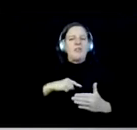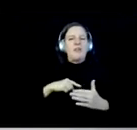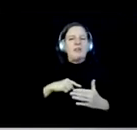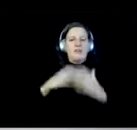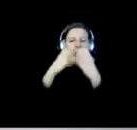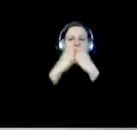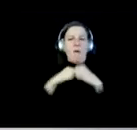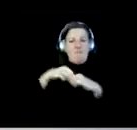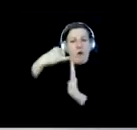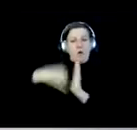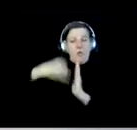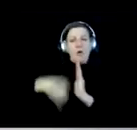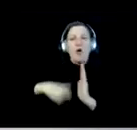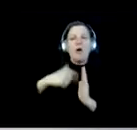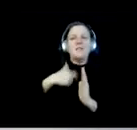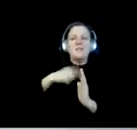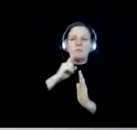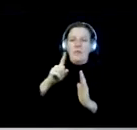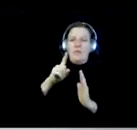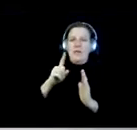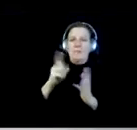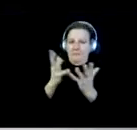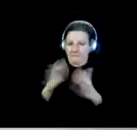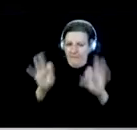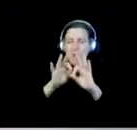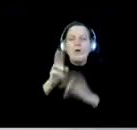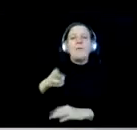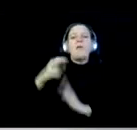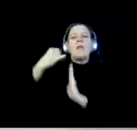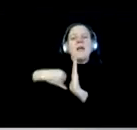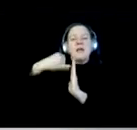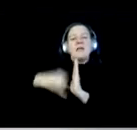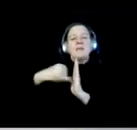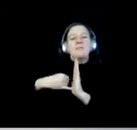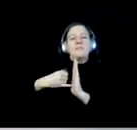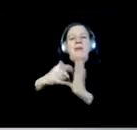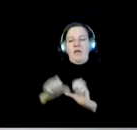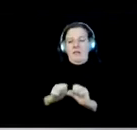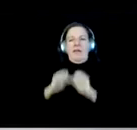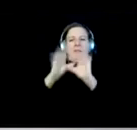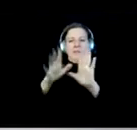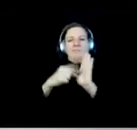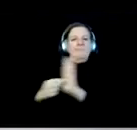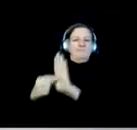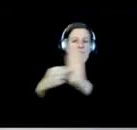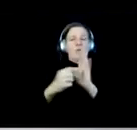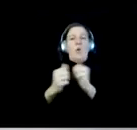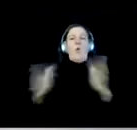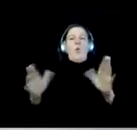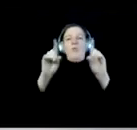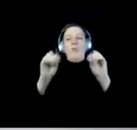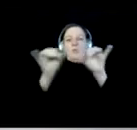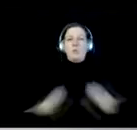like valuable historical art, and then regurgitate those and represent them without just kind of redoing the same thing